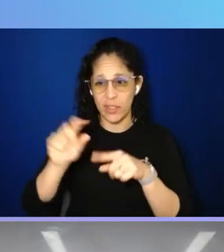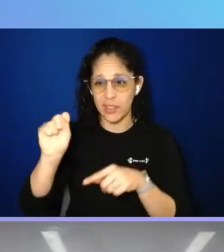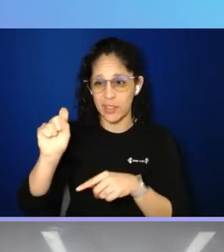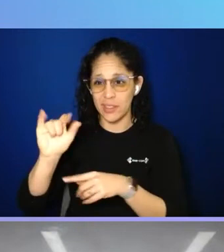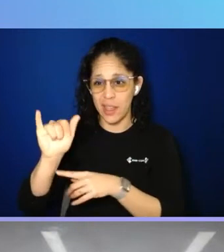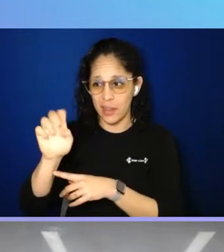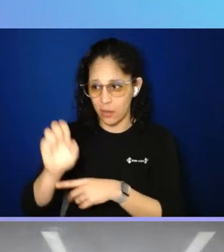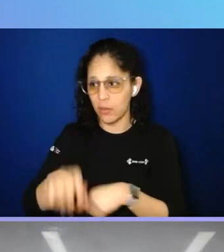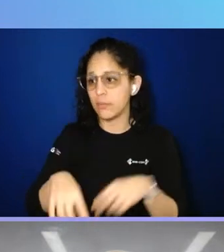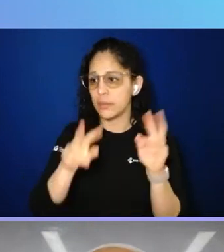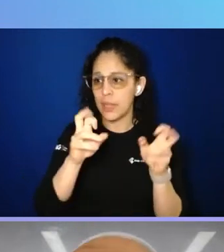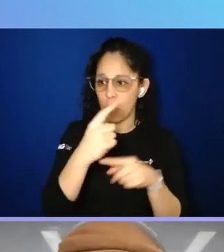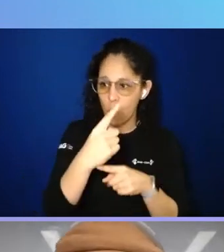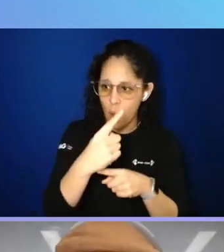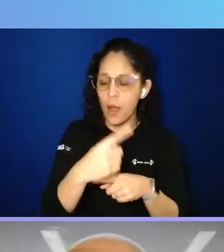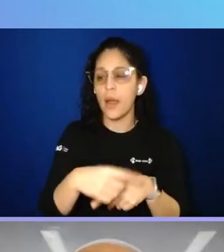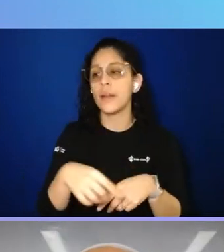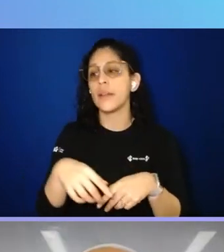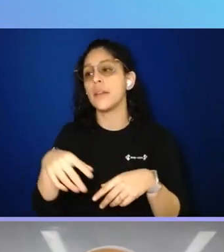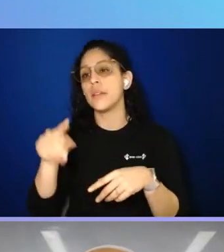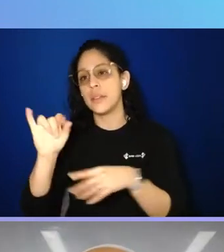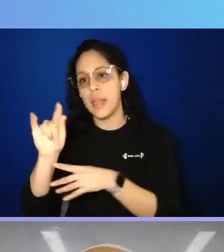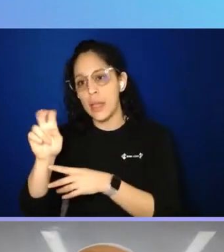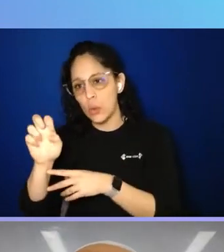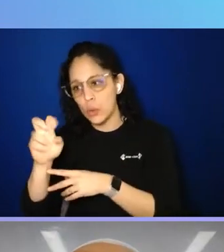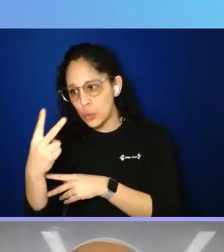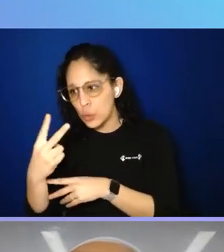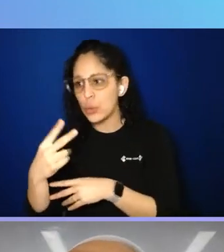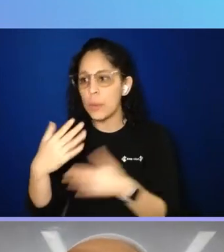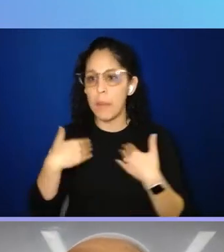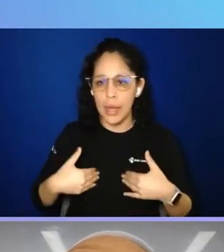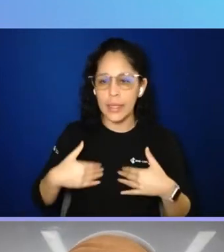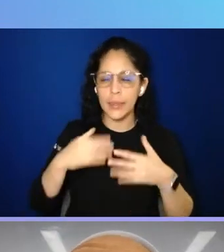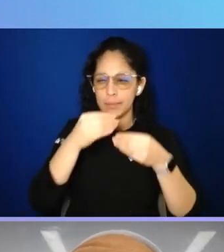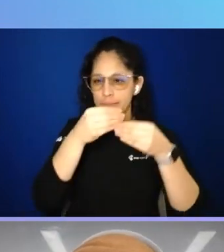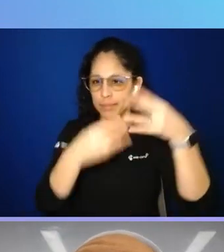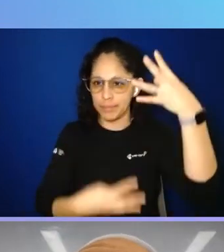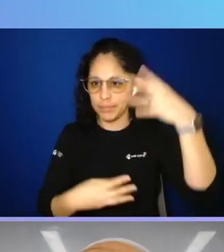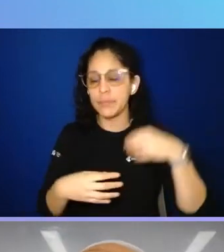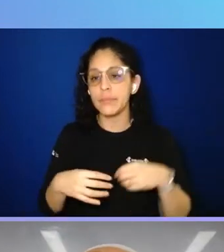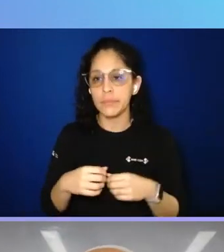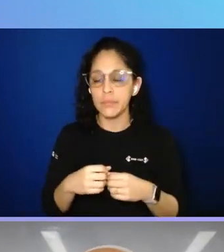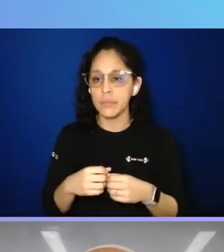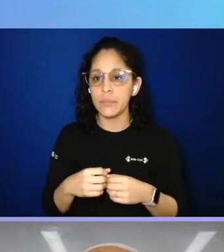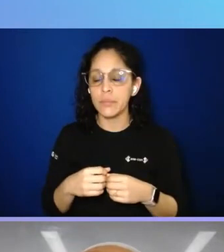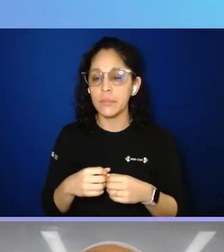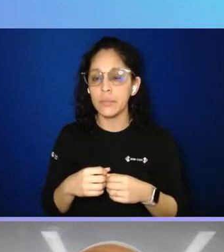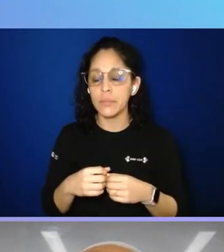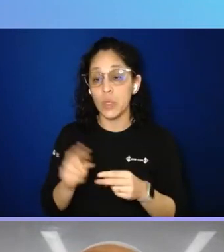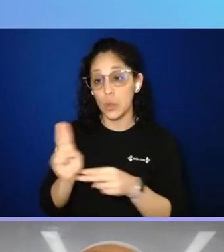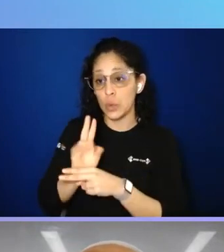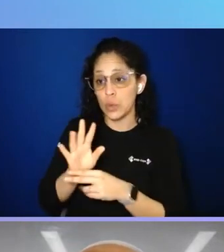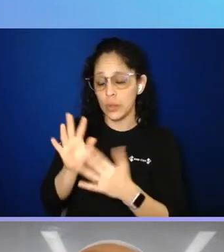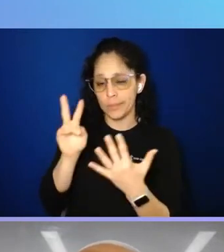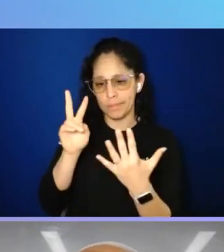on. And the system provides 12 sizes for the user to choose from. 7 are the default text sizes, and 5